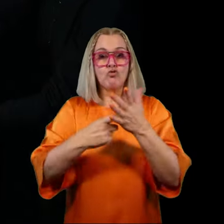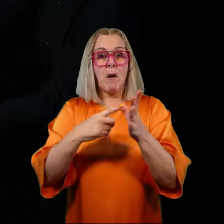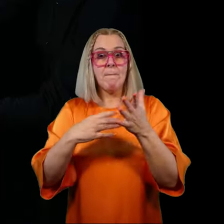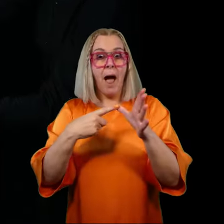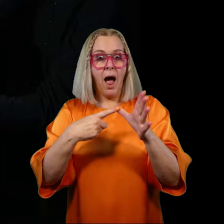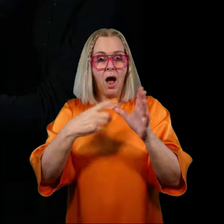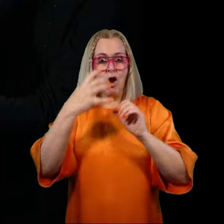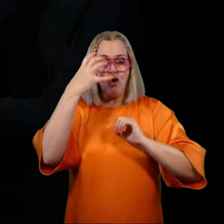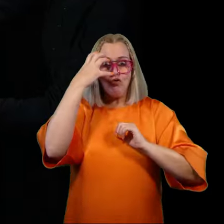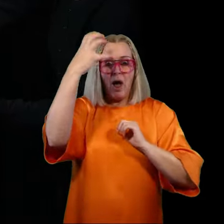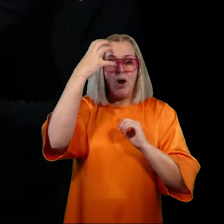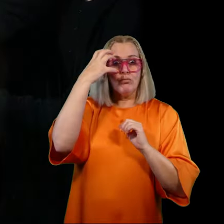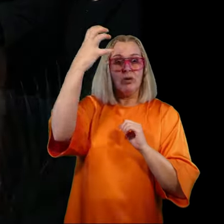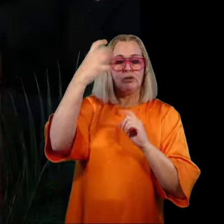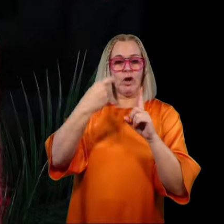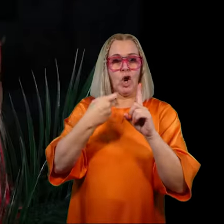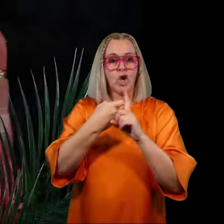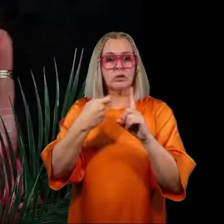supremacy.